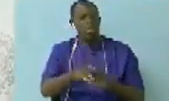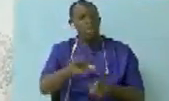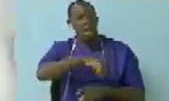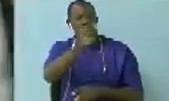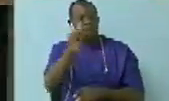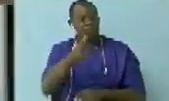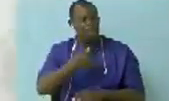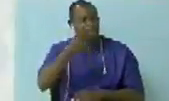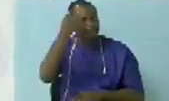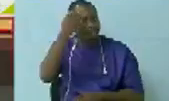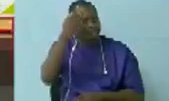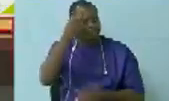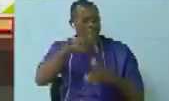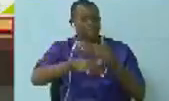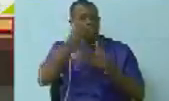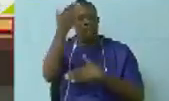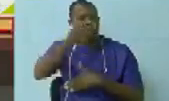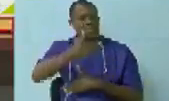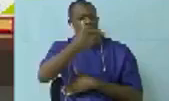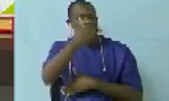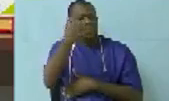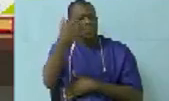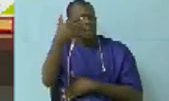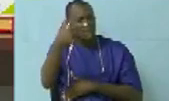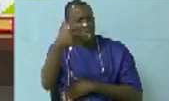I think in 1998,